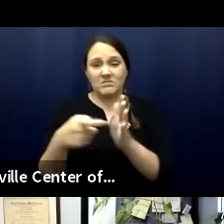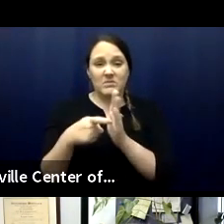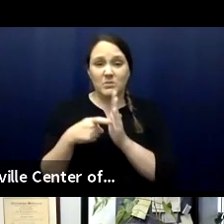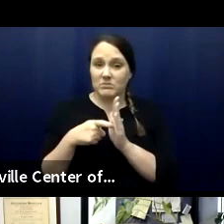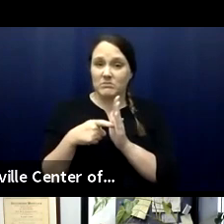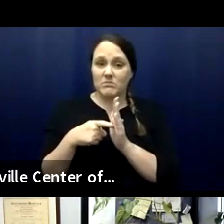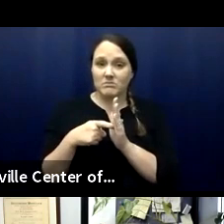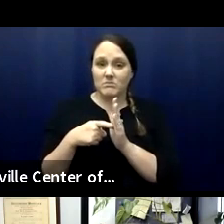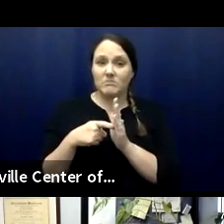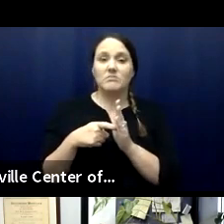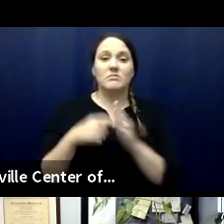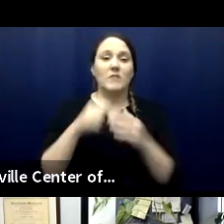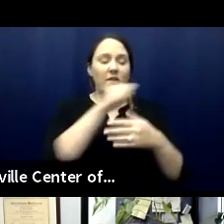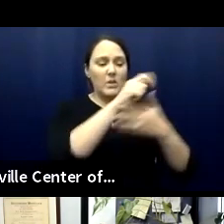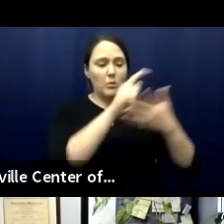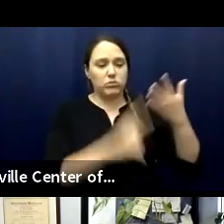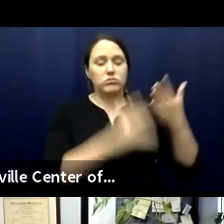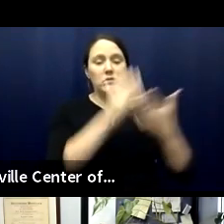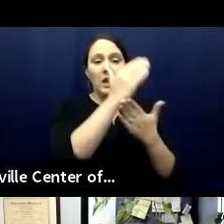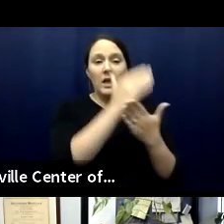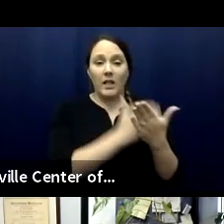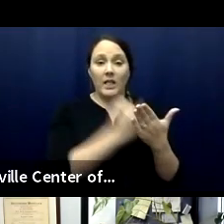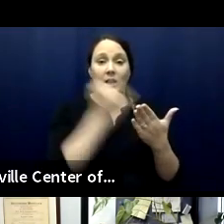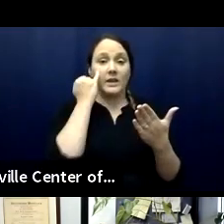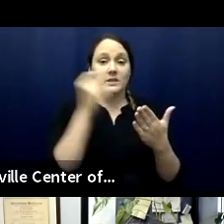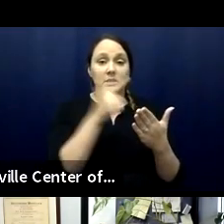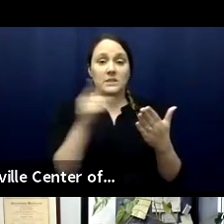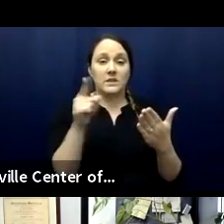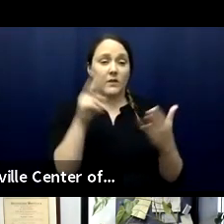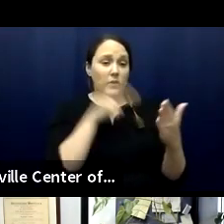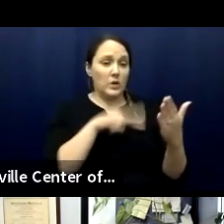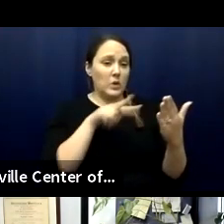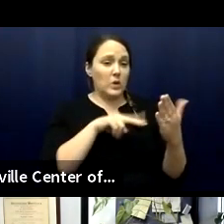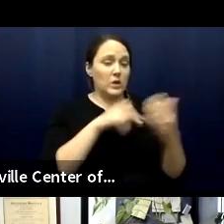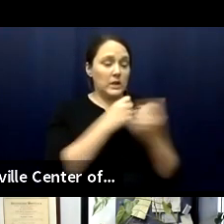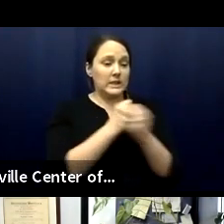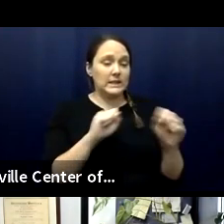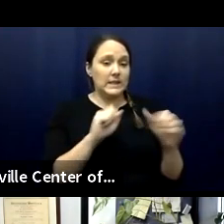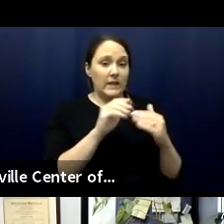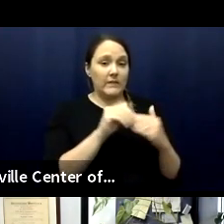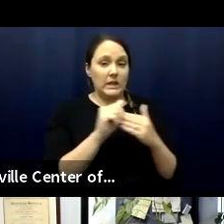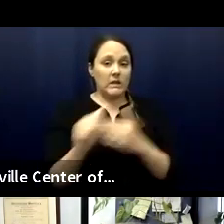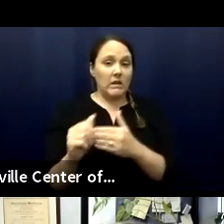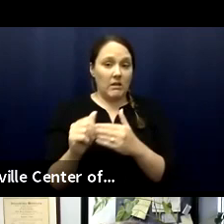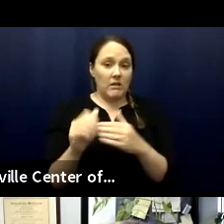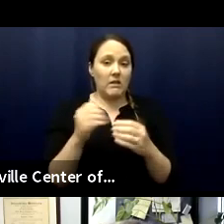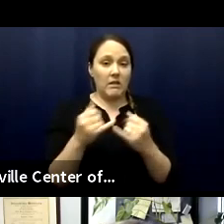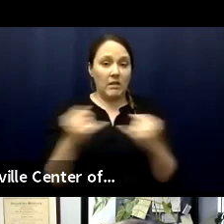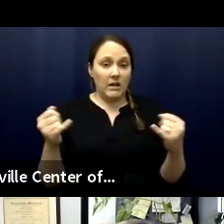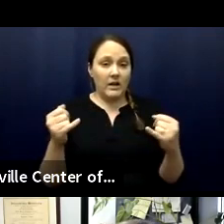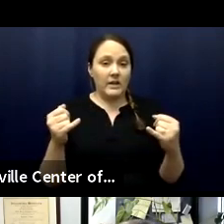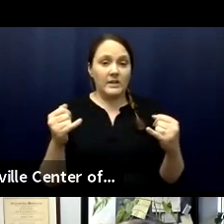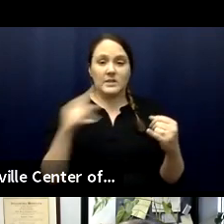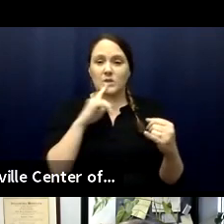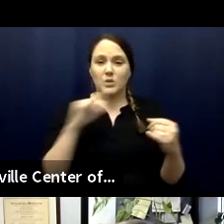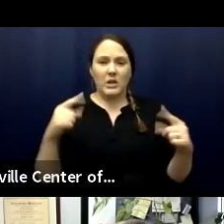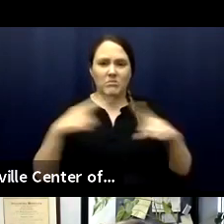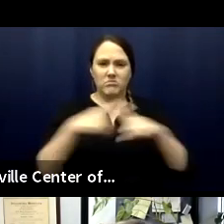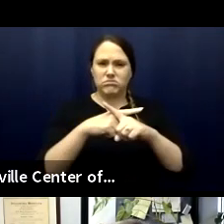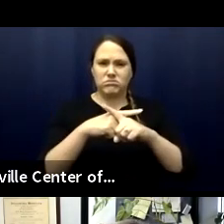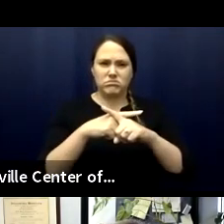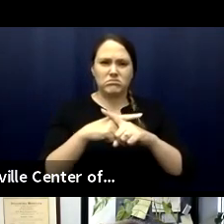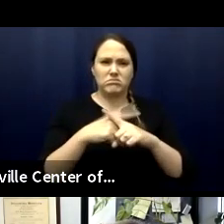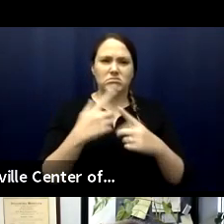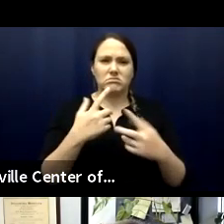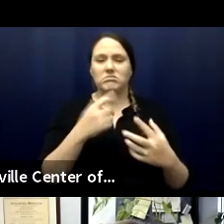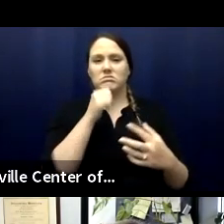a whole list. If you look at your safety guidelines, that they counteract each other.